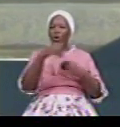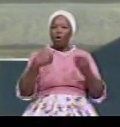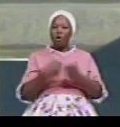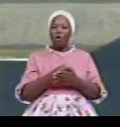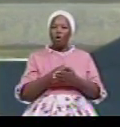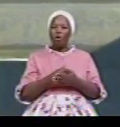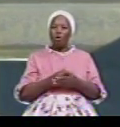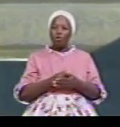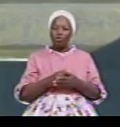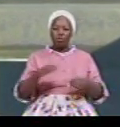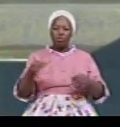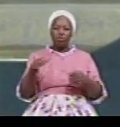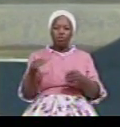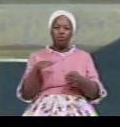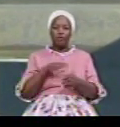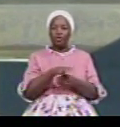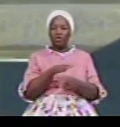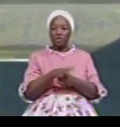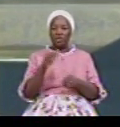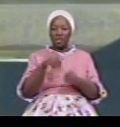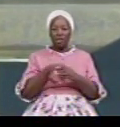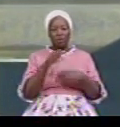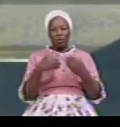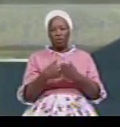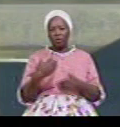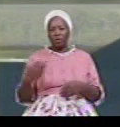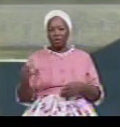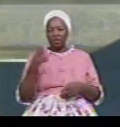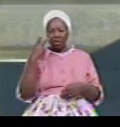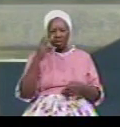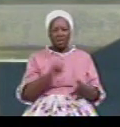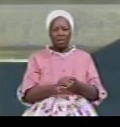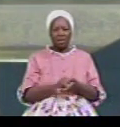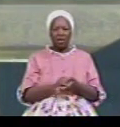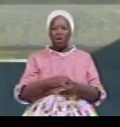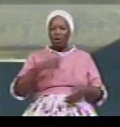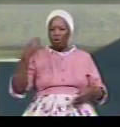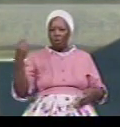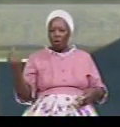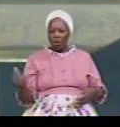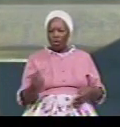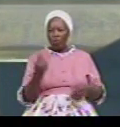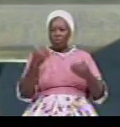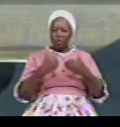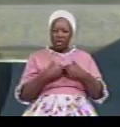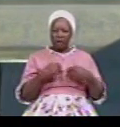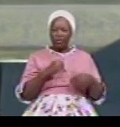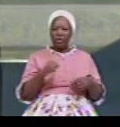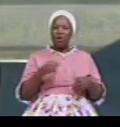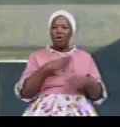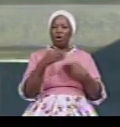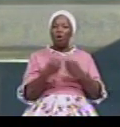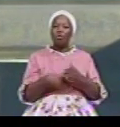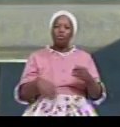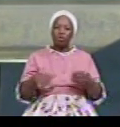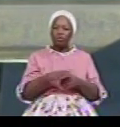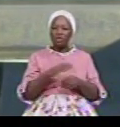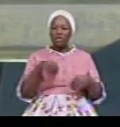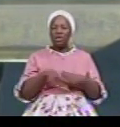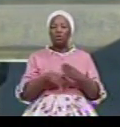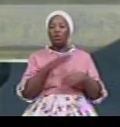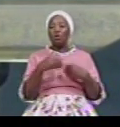in all things. Look at that. Always having all sufficiency in all